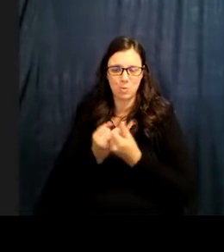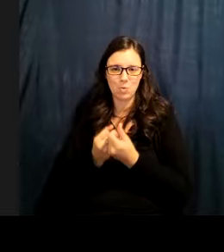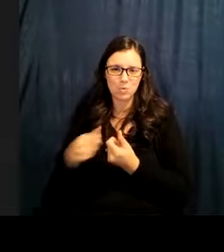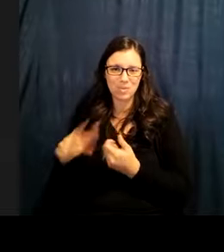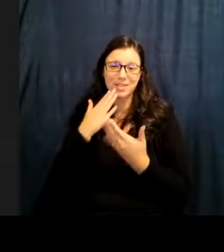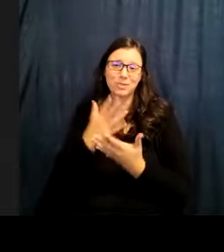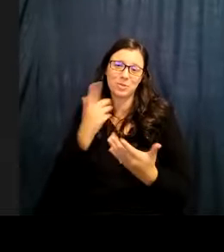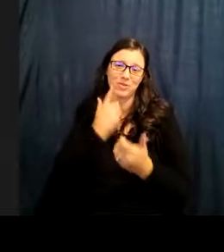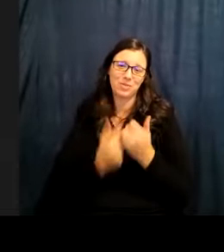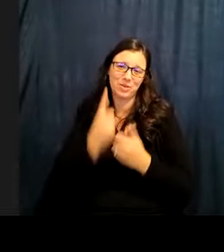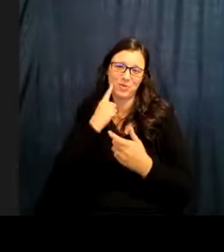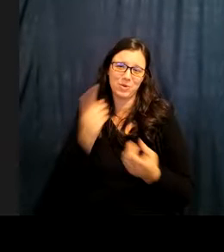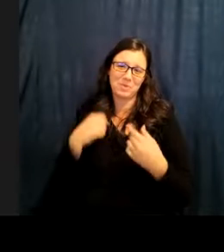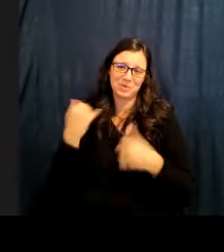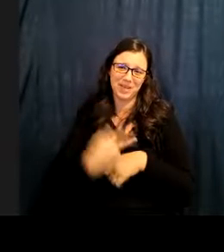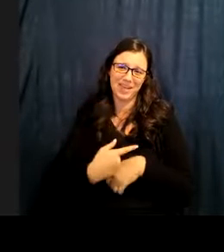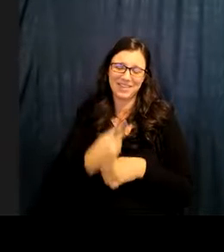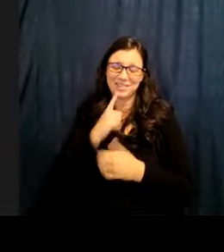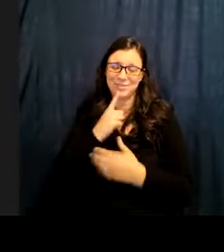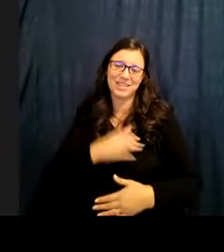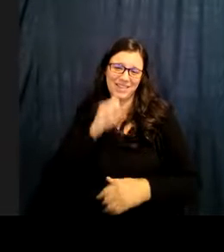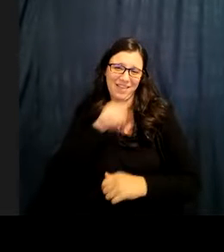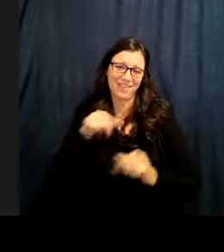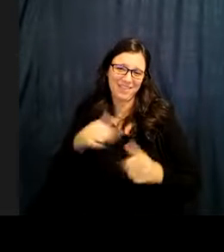everyone, for being here today. I've really loved